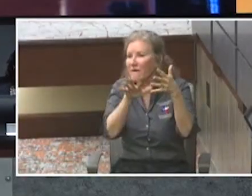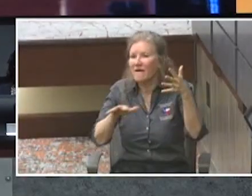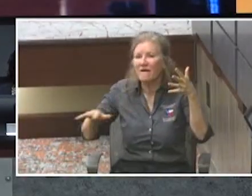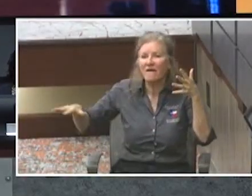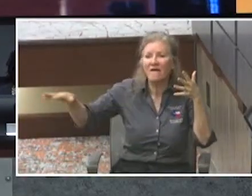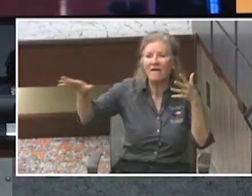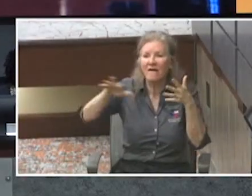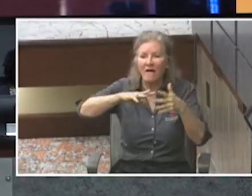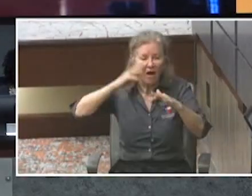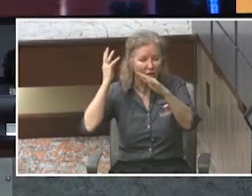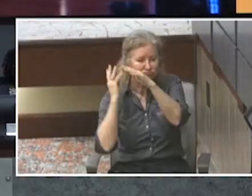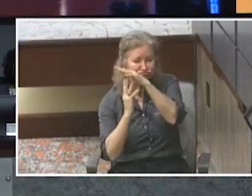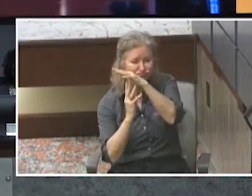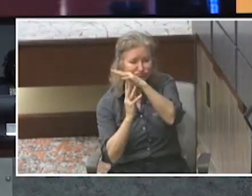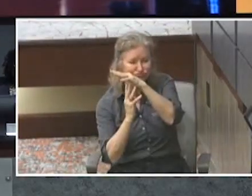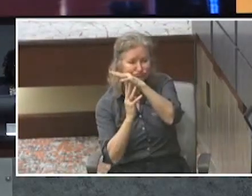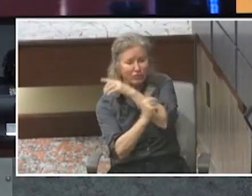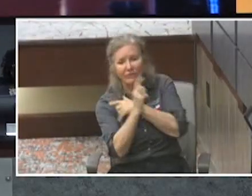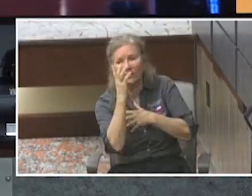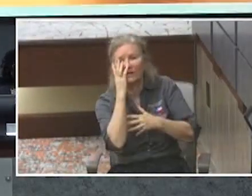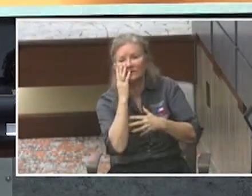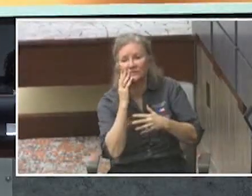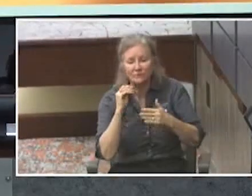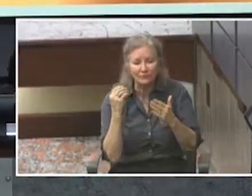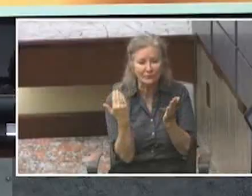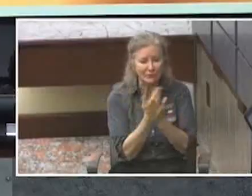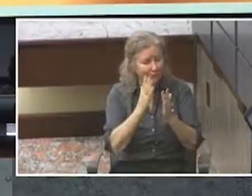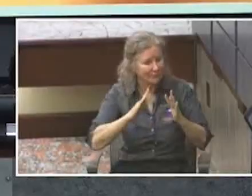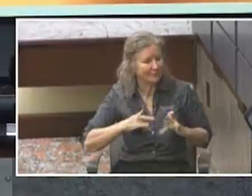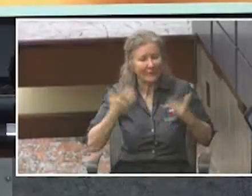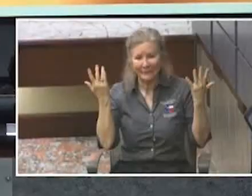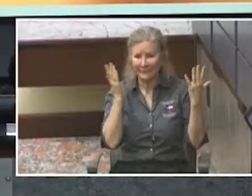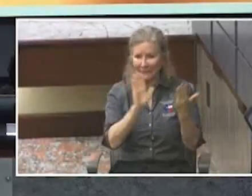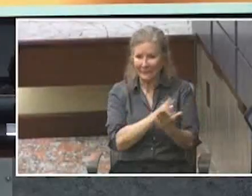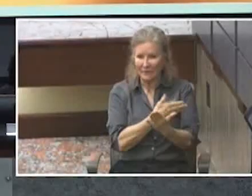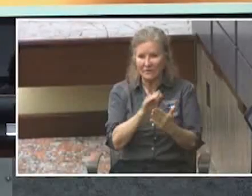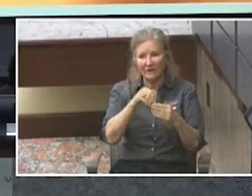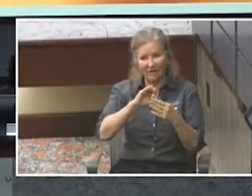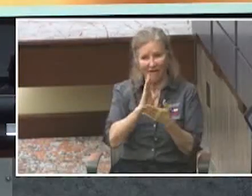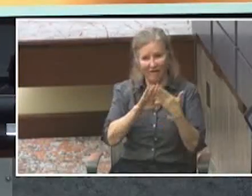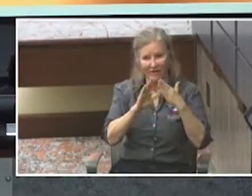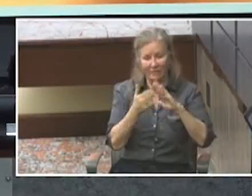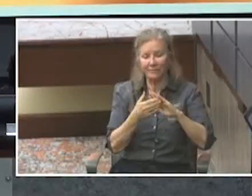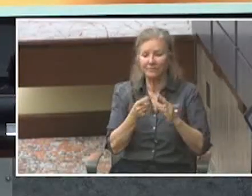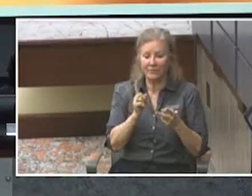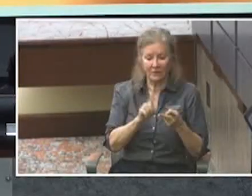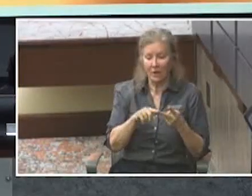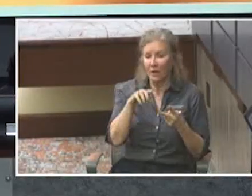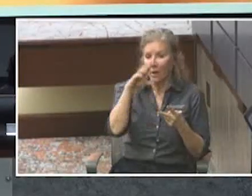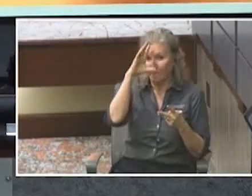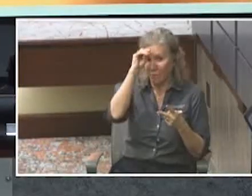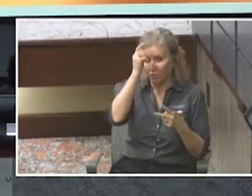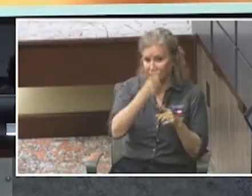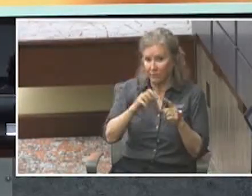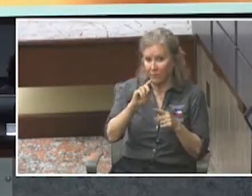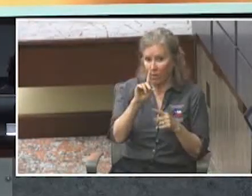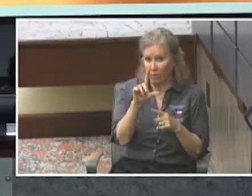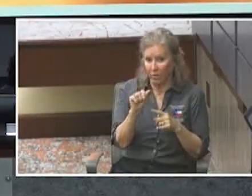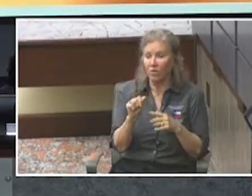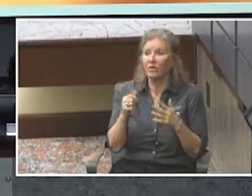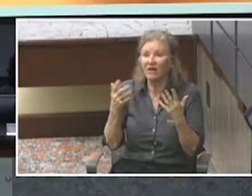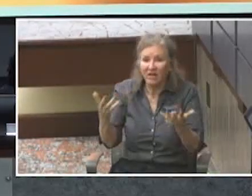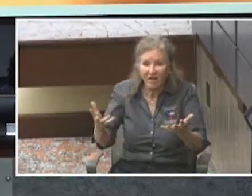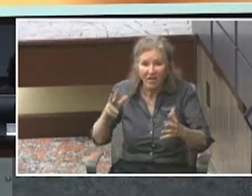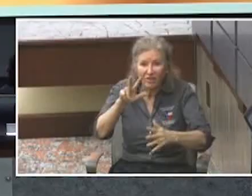here to really experience something new and different in our community. The Boys from Oklahoma concert brought over